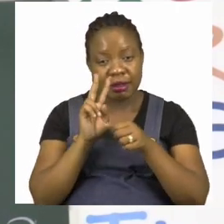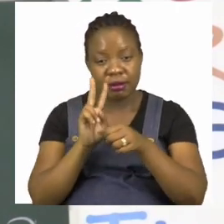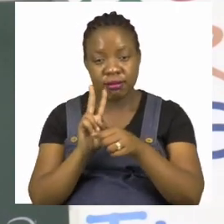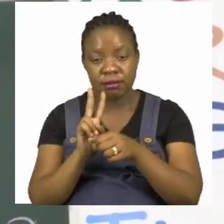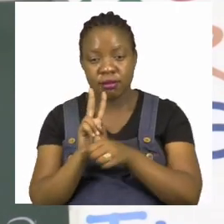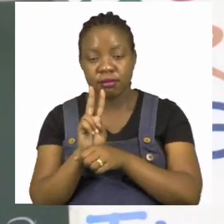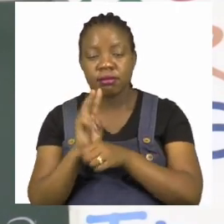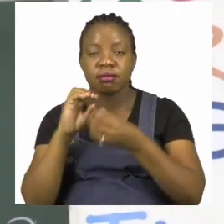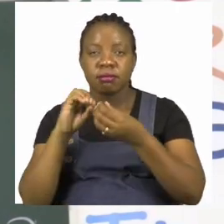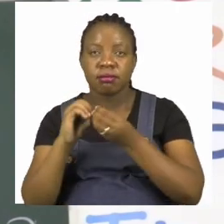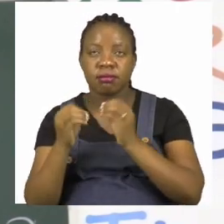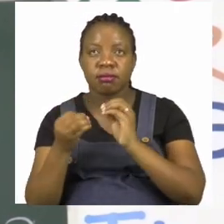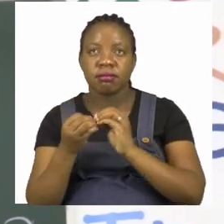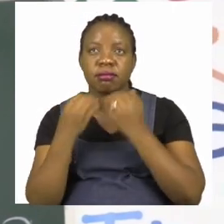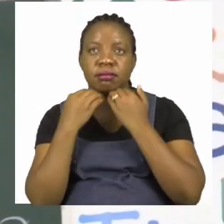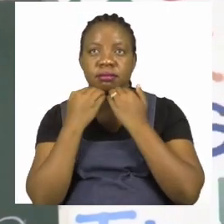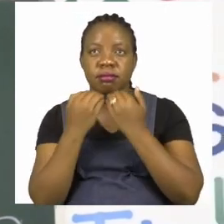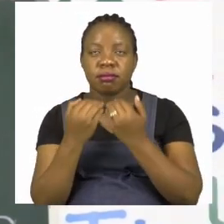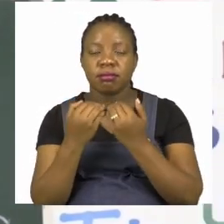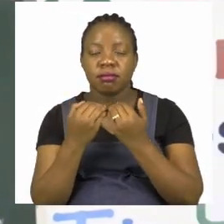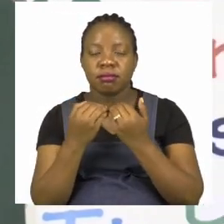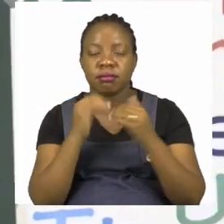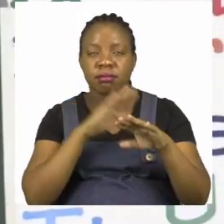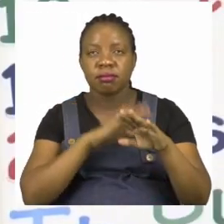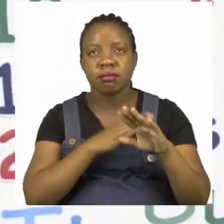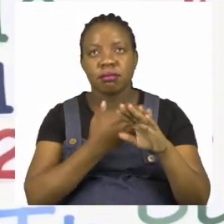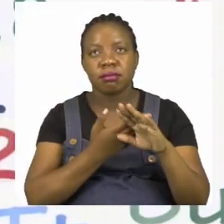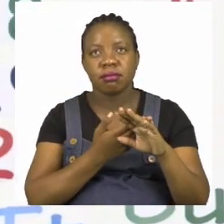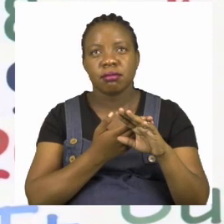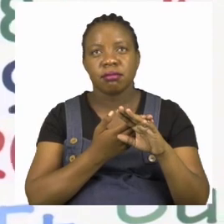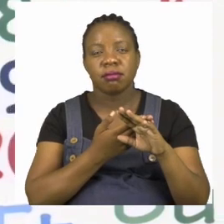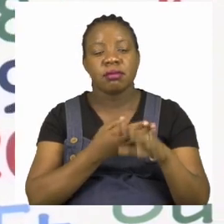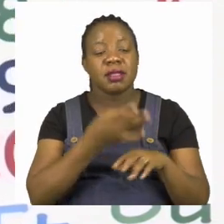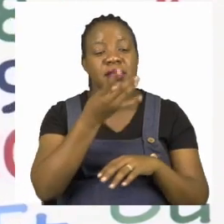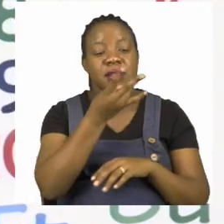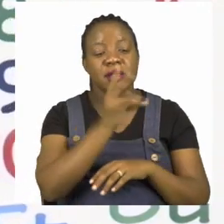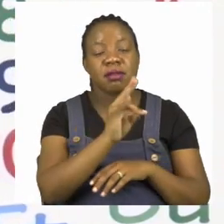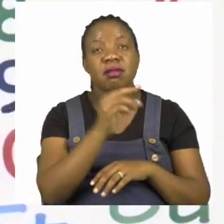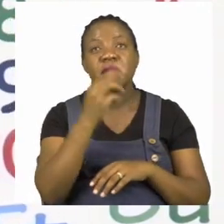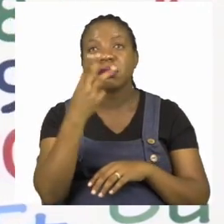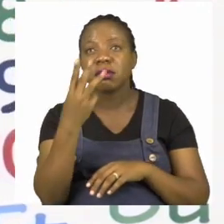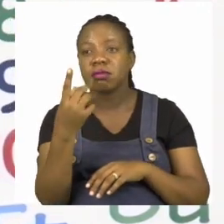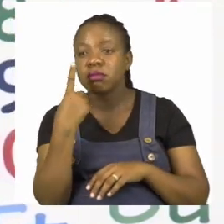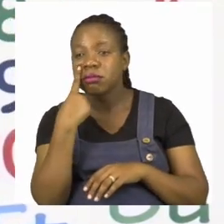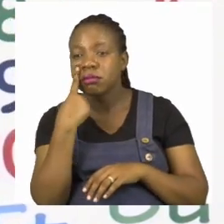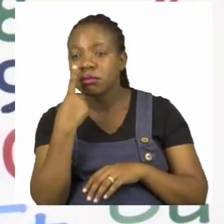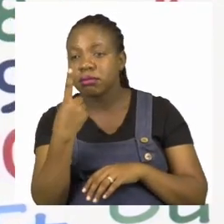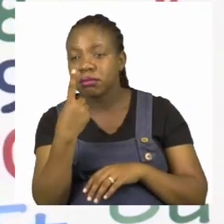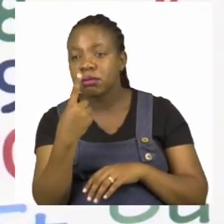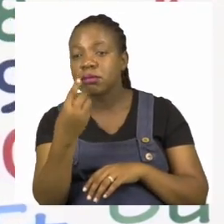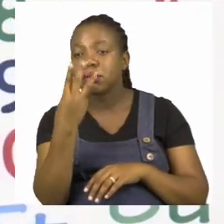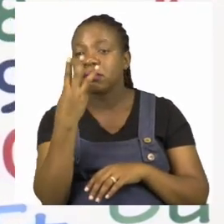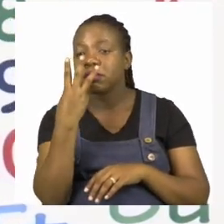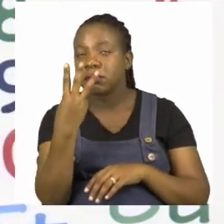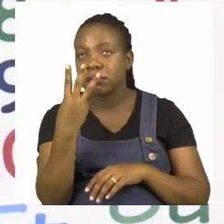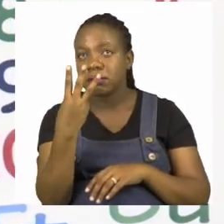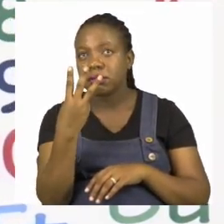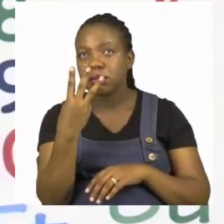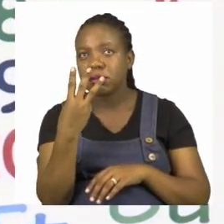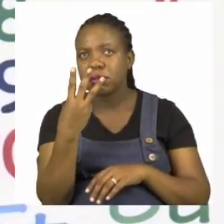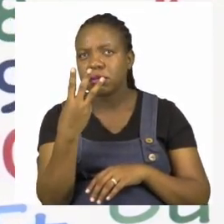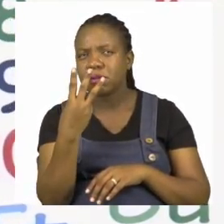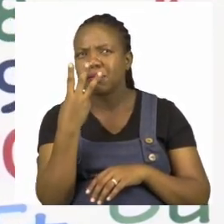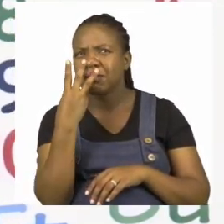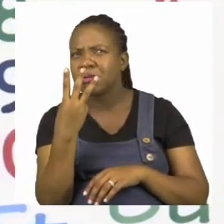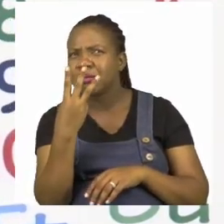for the number 73, we are taking a look at 3. We take the 3 and we